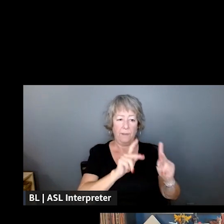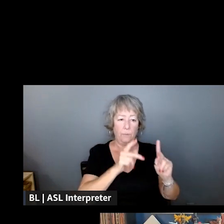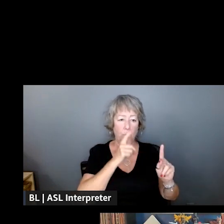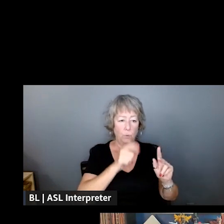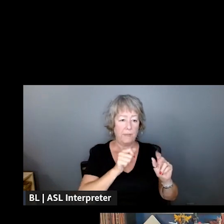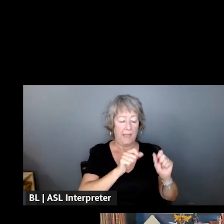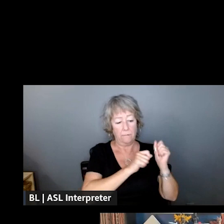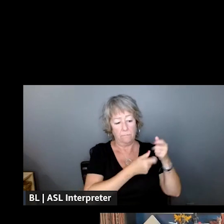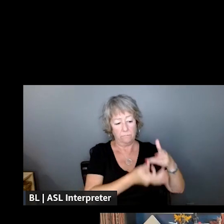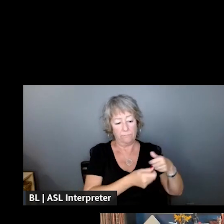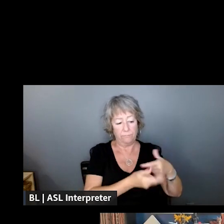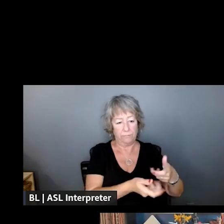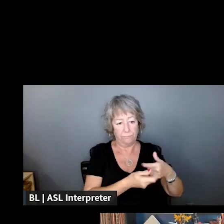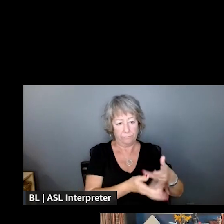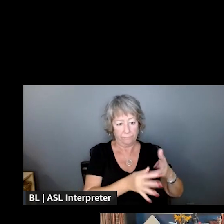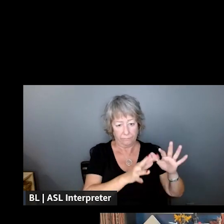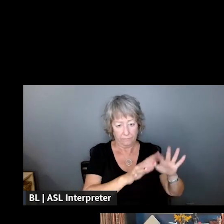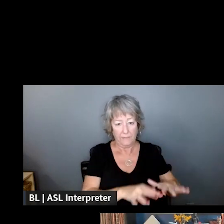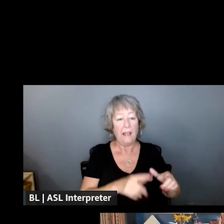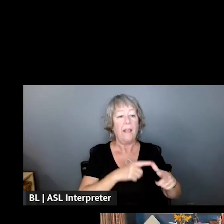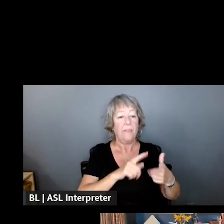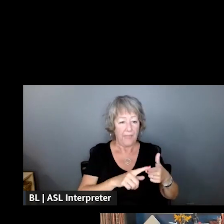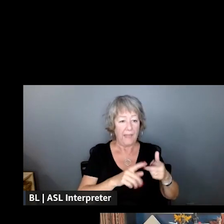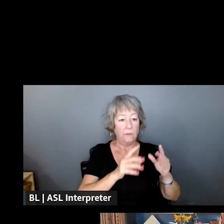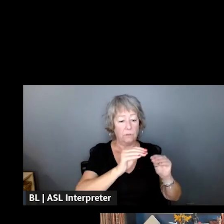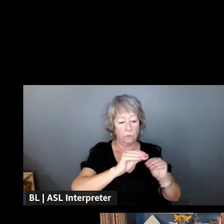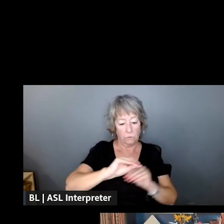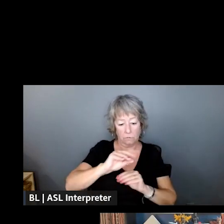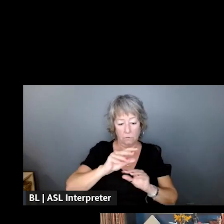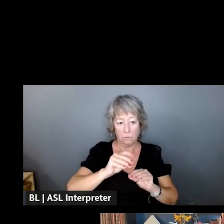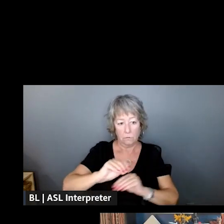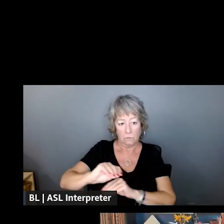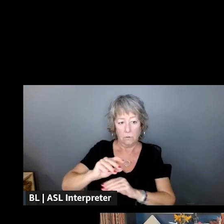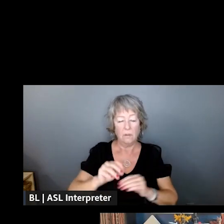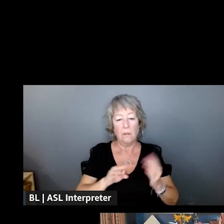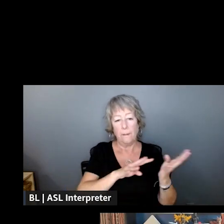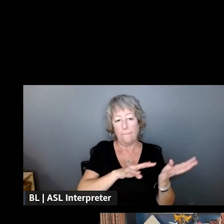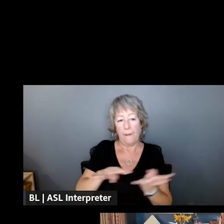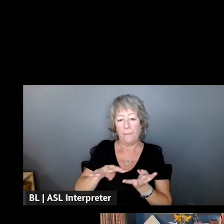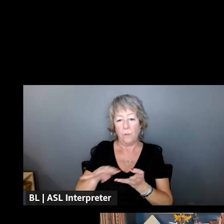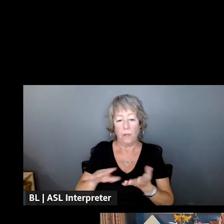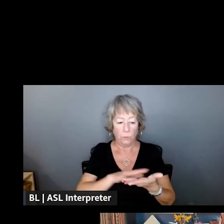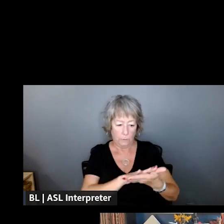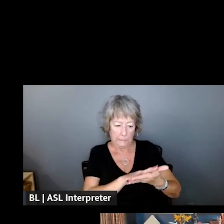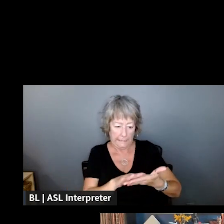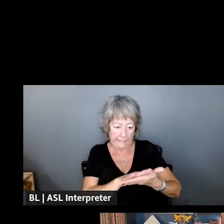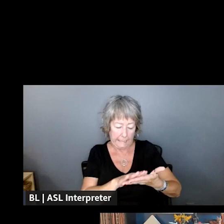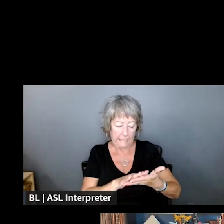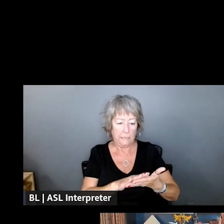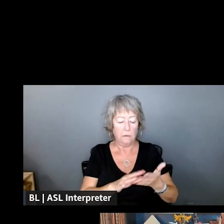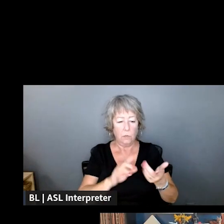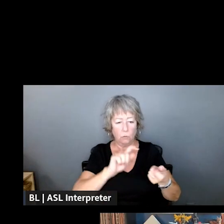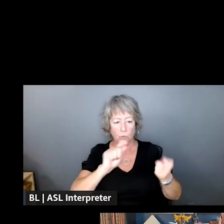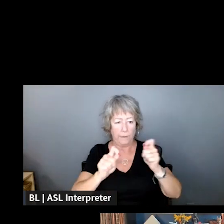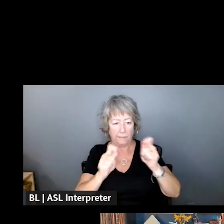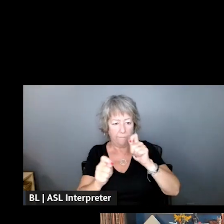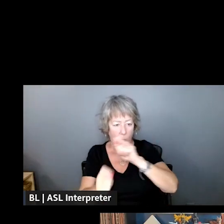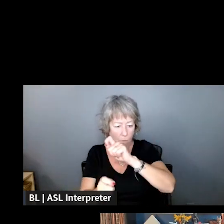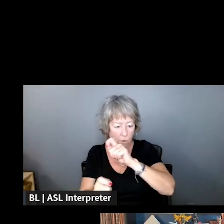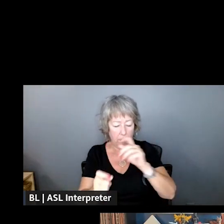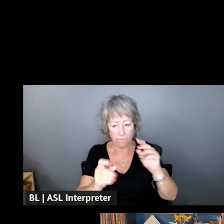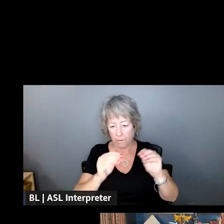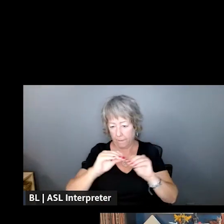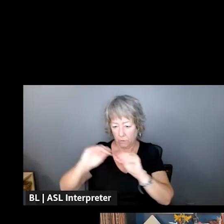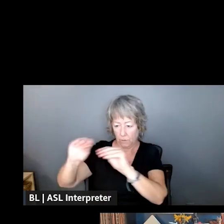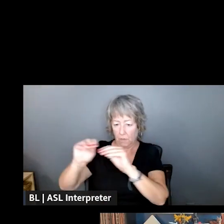through the data, the pipeline of moving your data as you clean it, as you transform it as you need it to be, and in